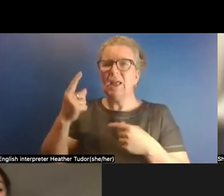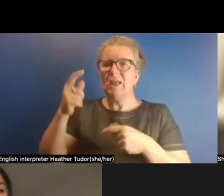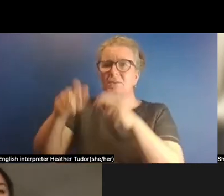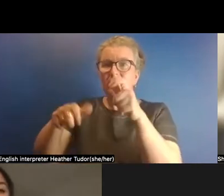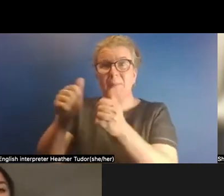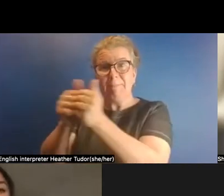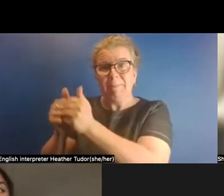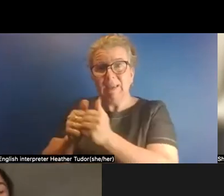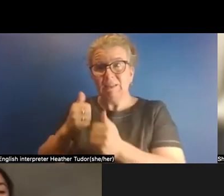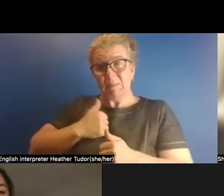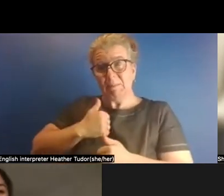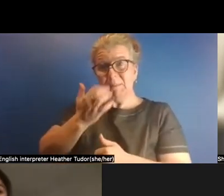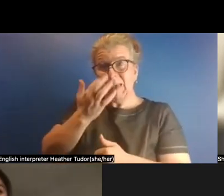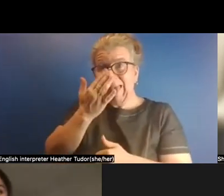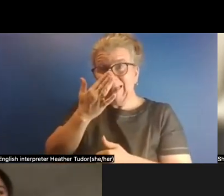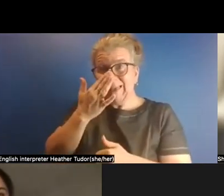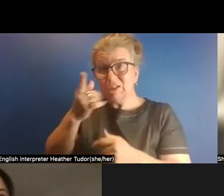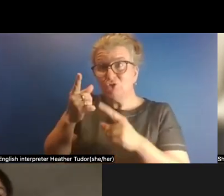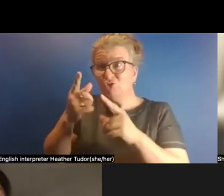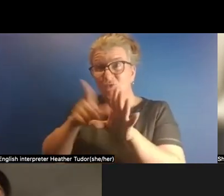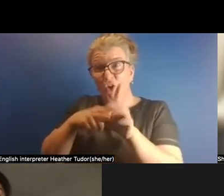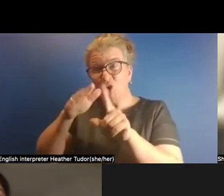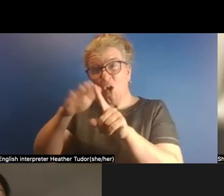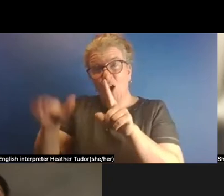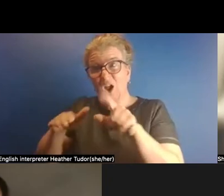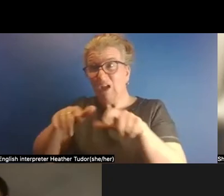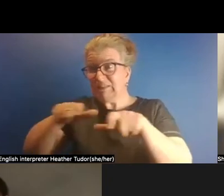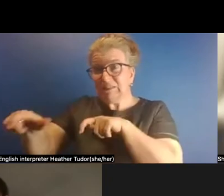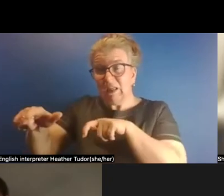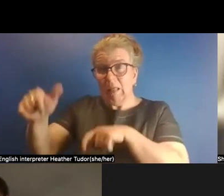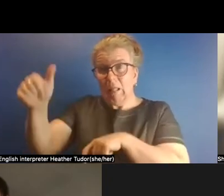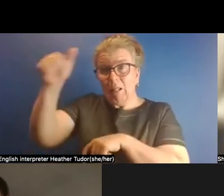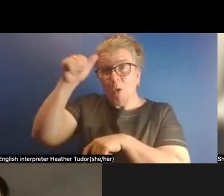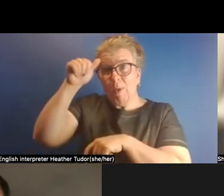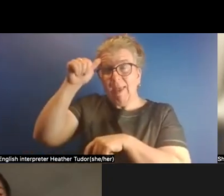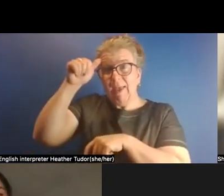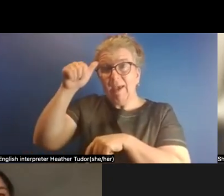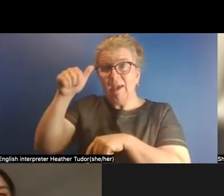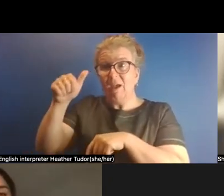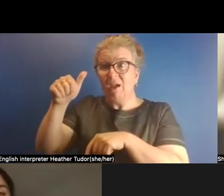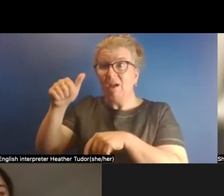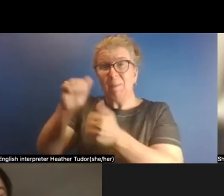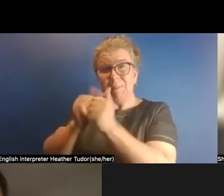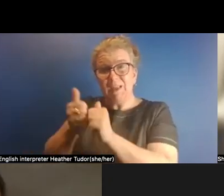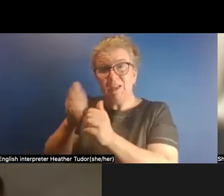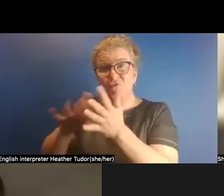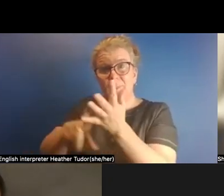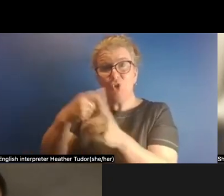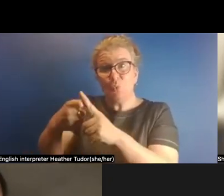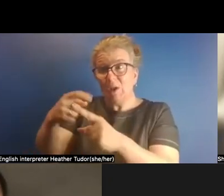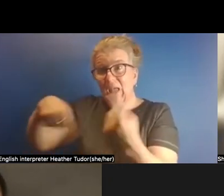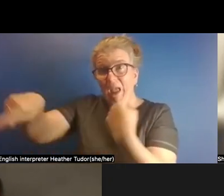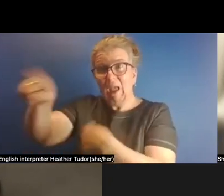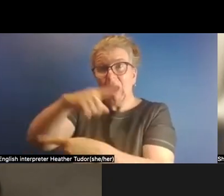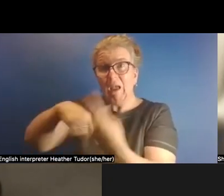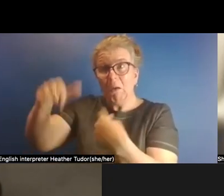know so much about it and that it's so relevant in their everyday life, even living in the UK, that like someone like me doesn't know about it. And